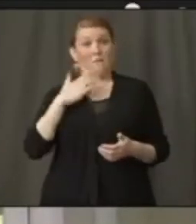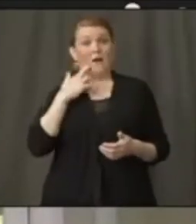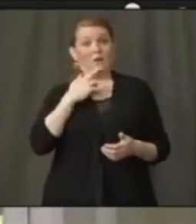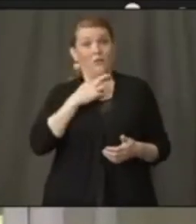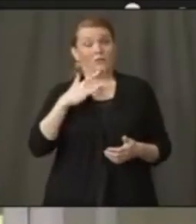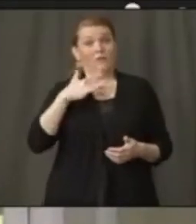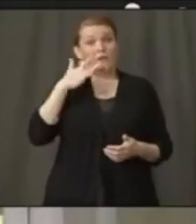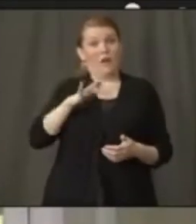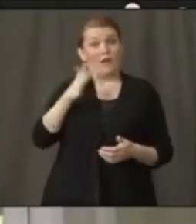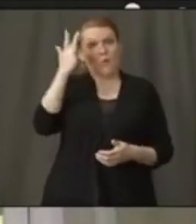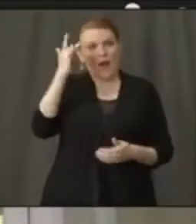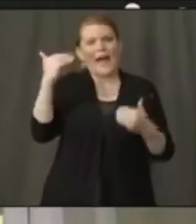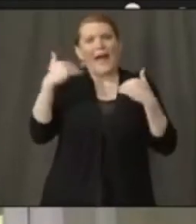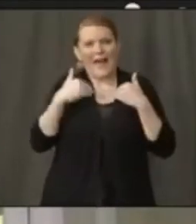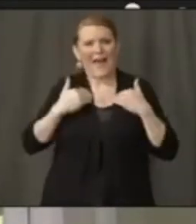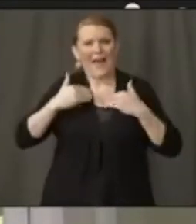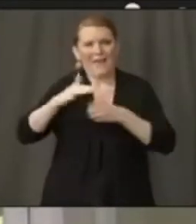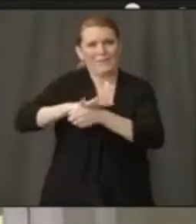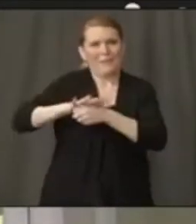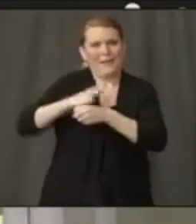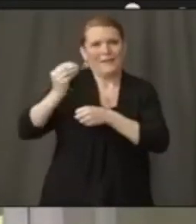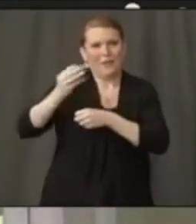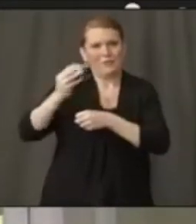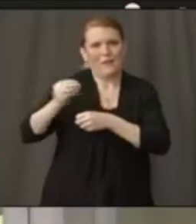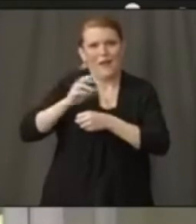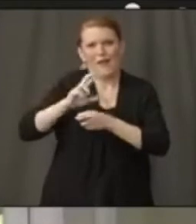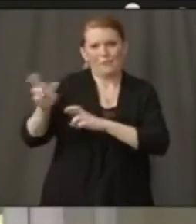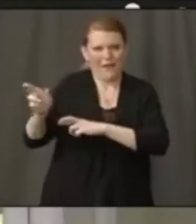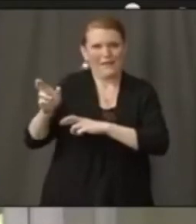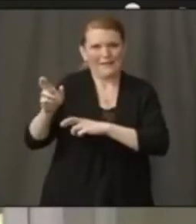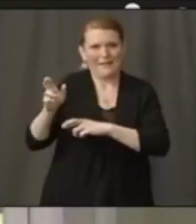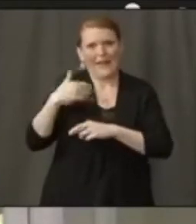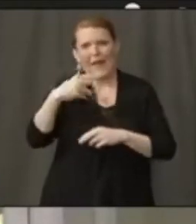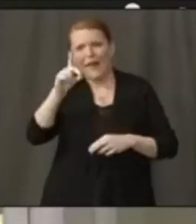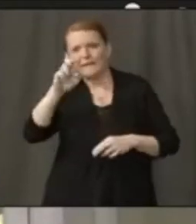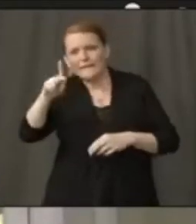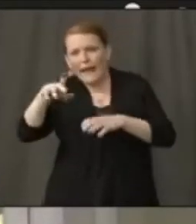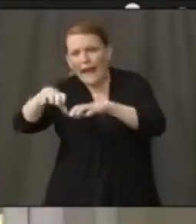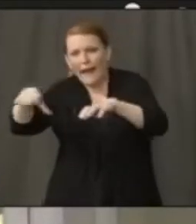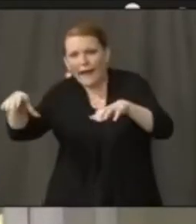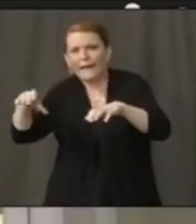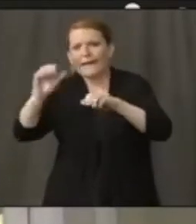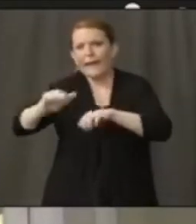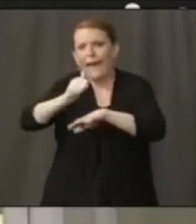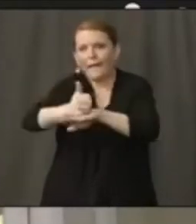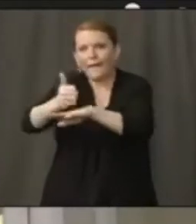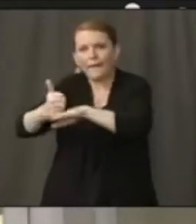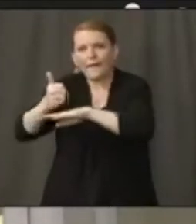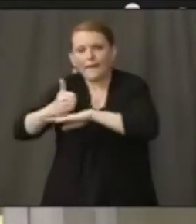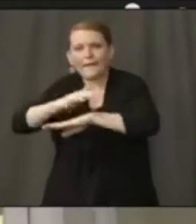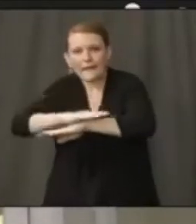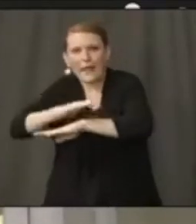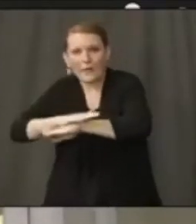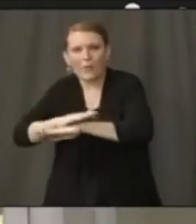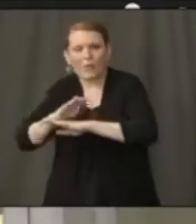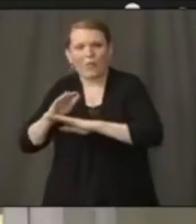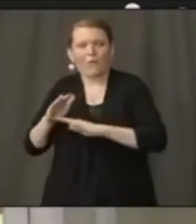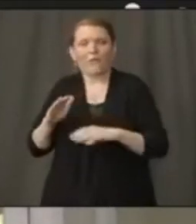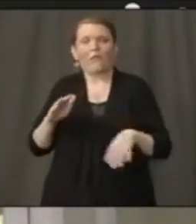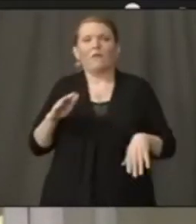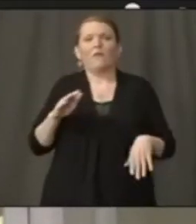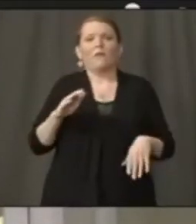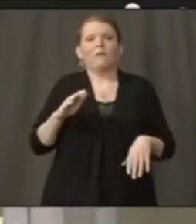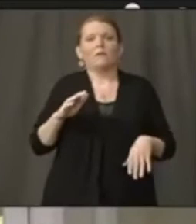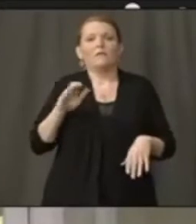The forecast for the next 7 days, however, includes 4 days of rain. So while this may be a prudent and measured start, there are